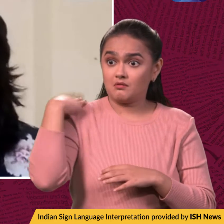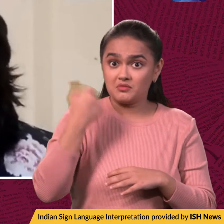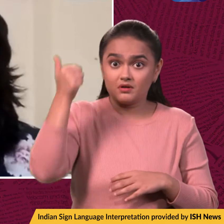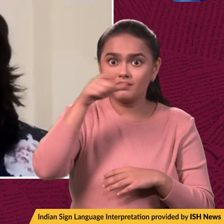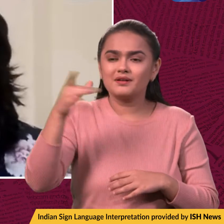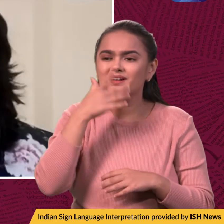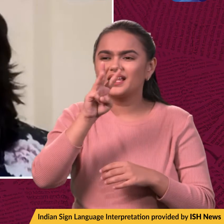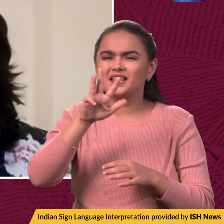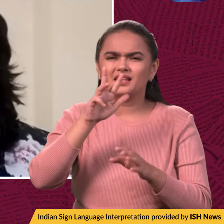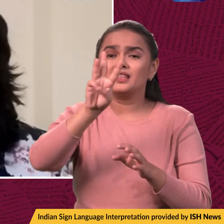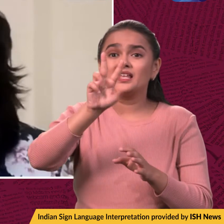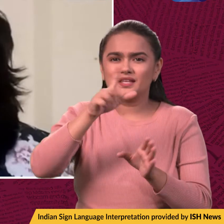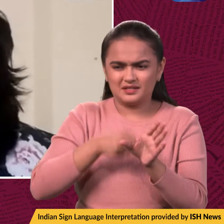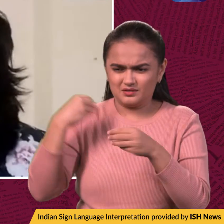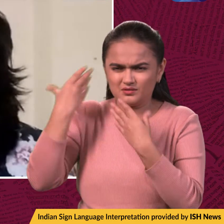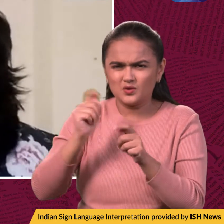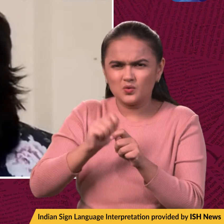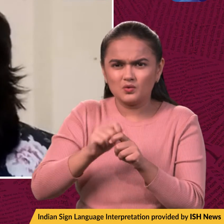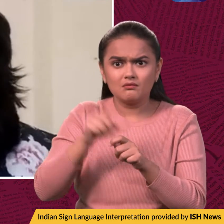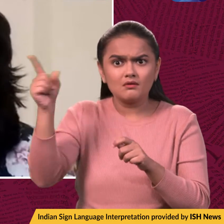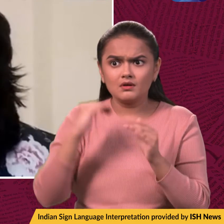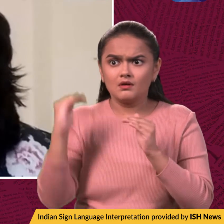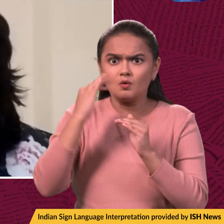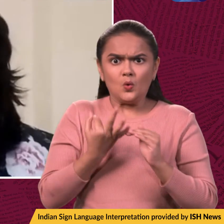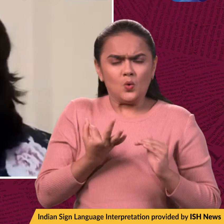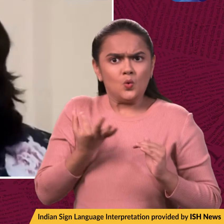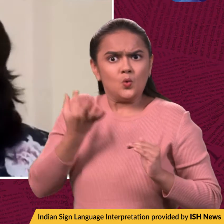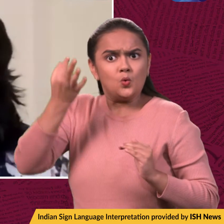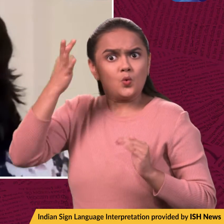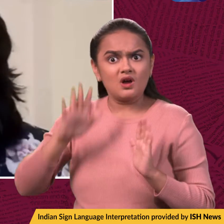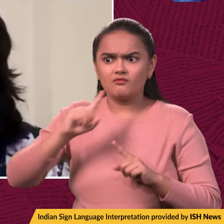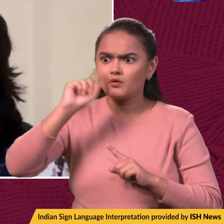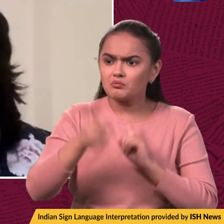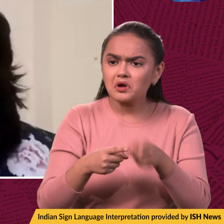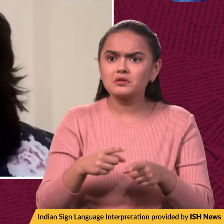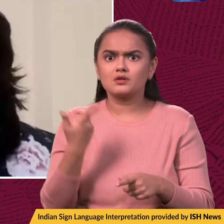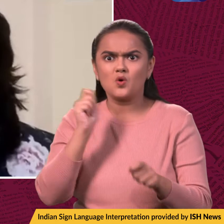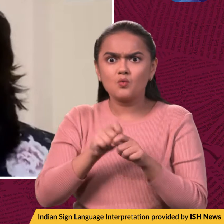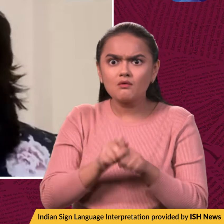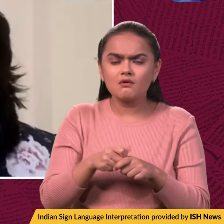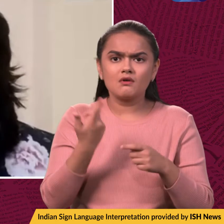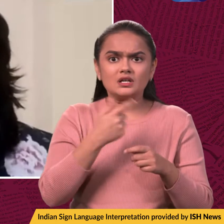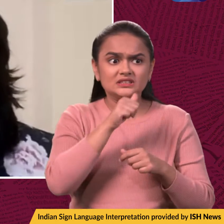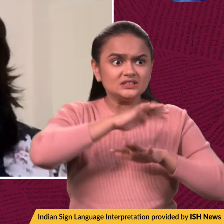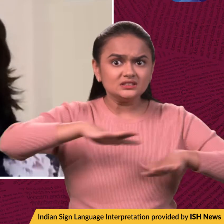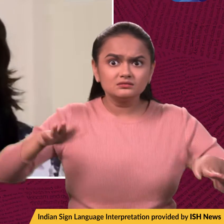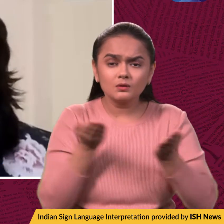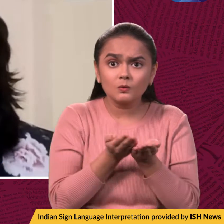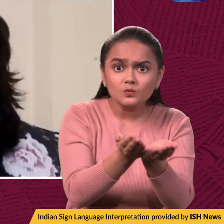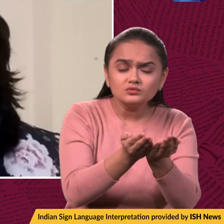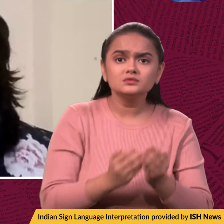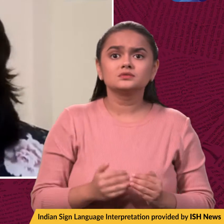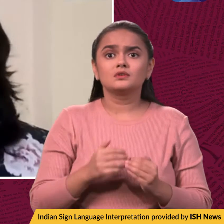his 38-year career, he has held several prestigious positions, including commanding the Coast Guard ship